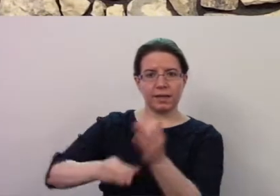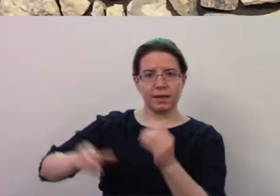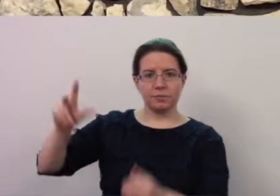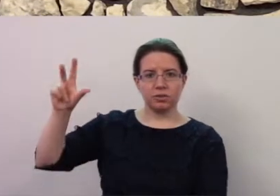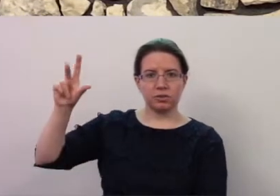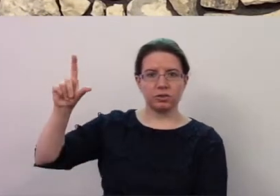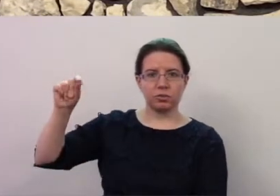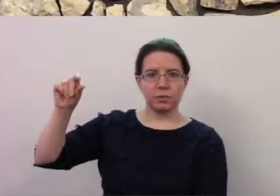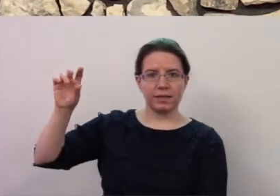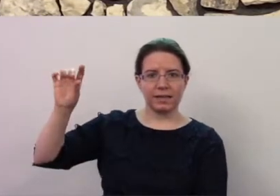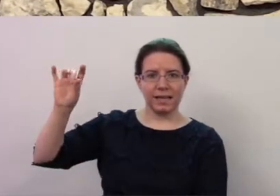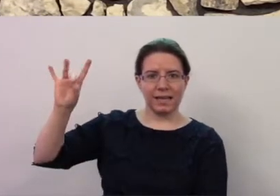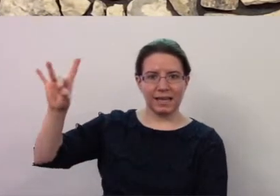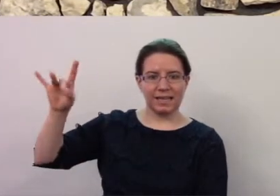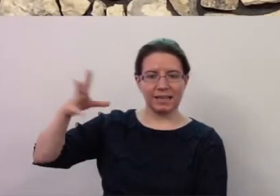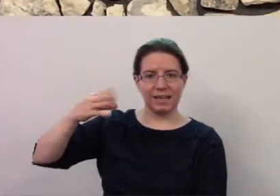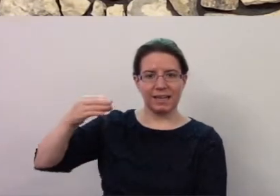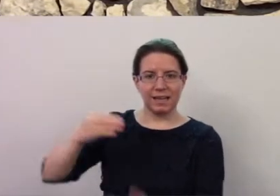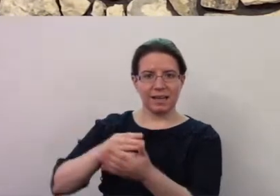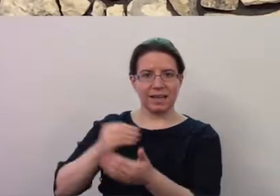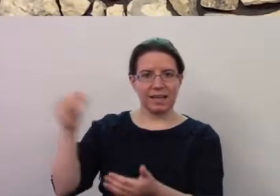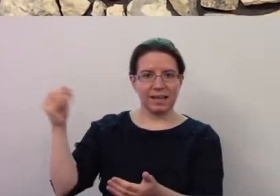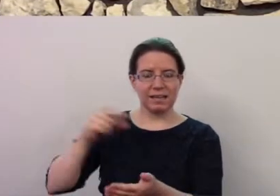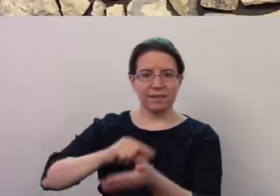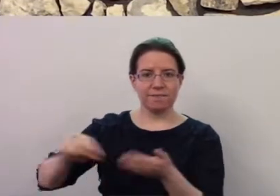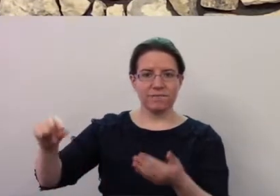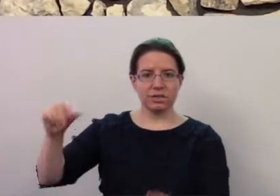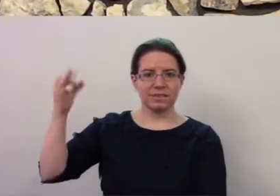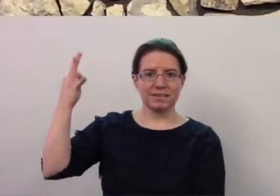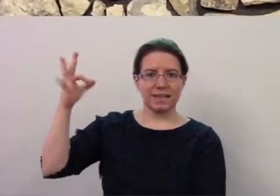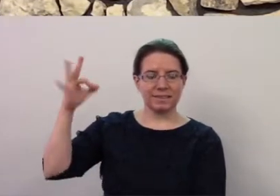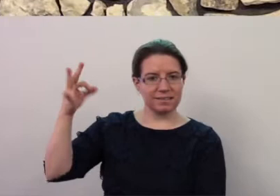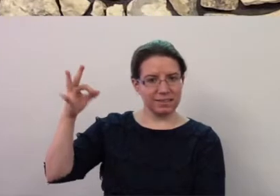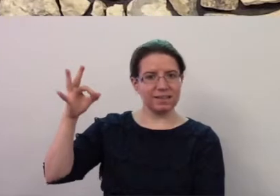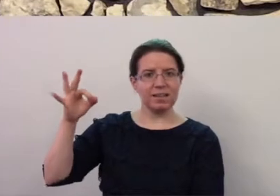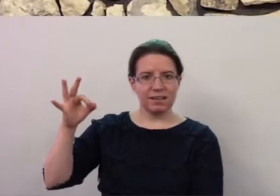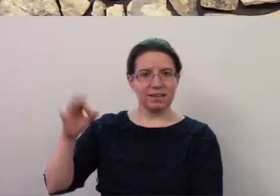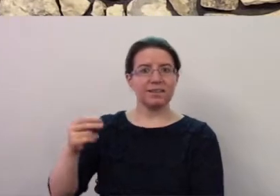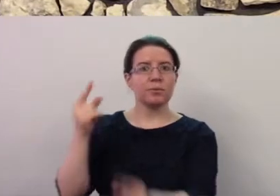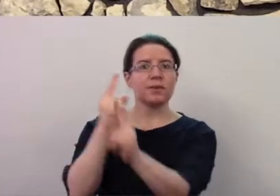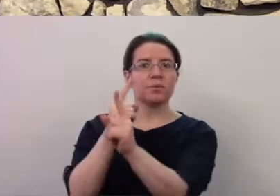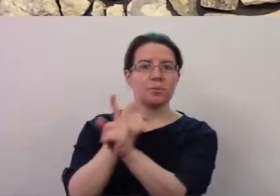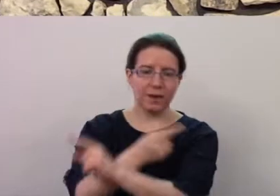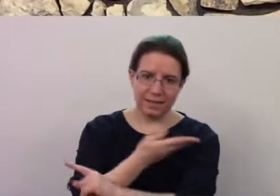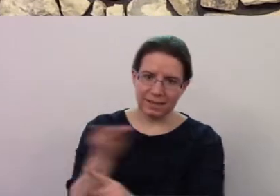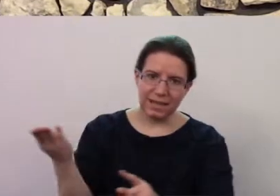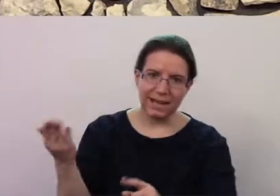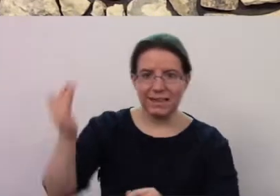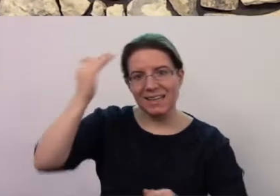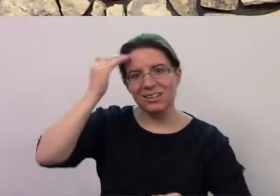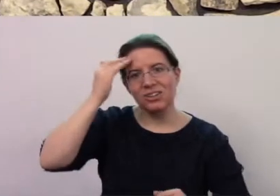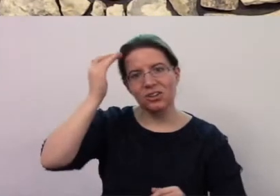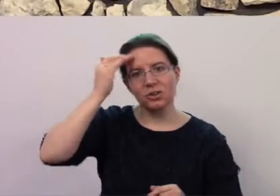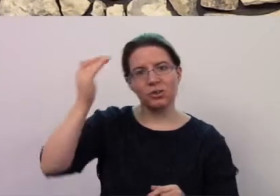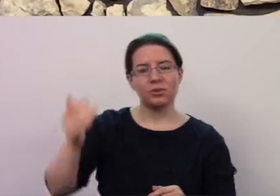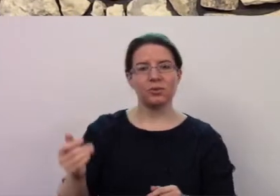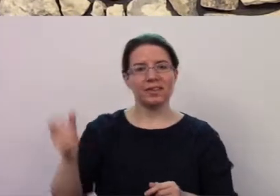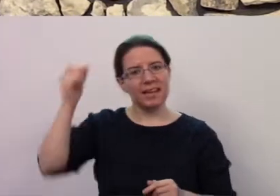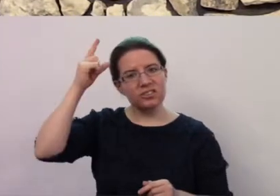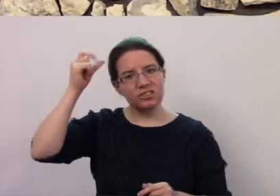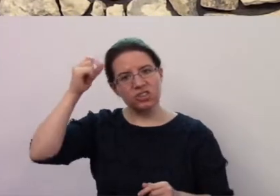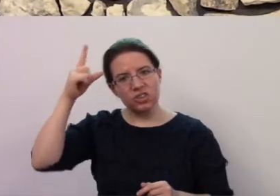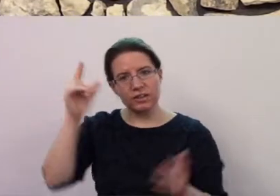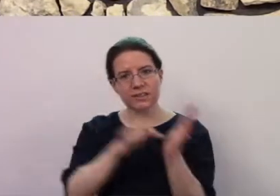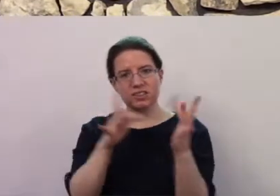and Luke 24:47. Right. And they were fulfilling Mark 16 Lord, and 15 hallelujah. And 16. They were fulfilling, yes, God's,